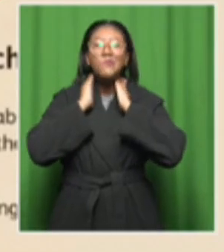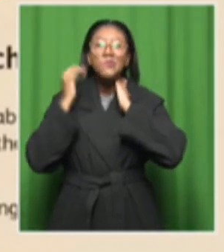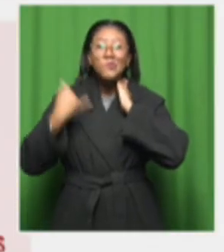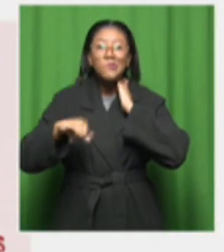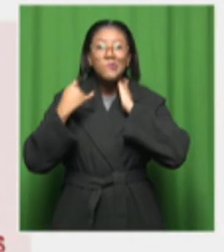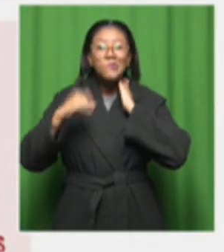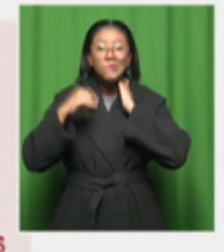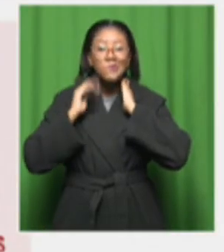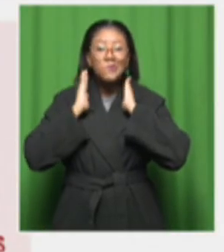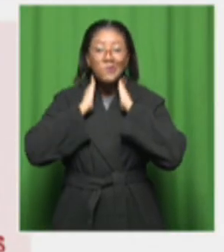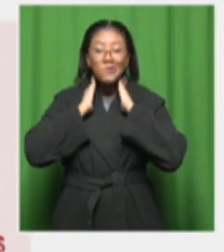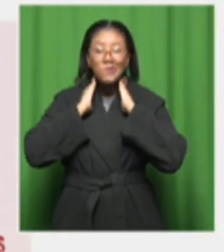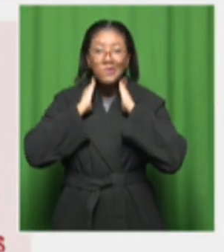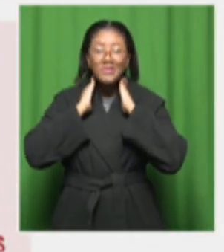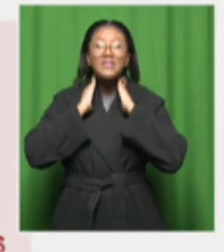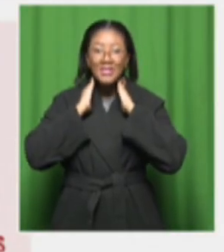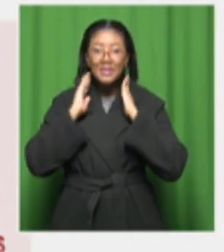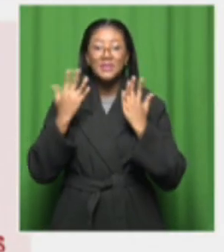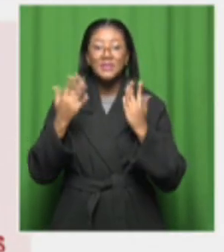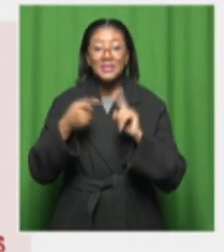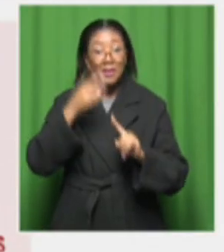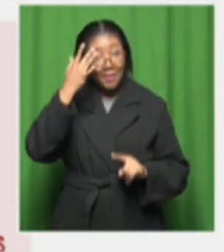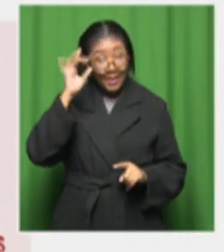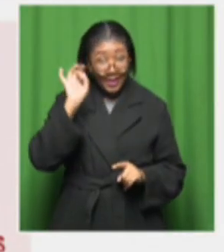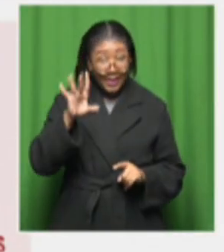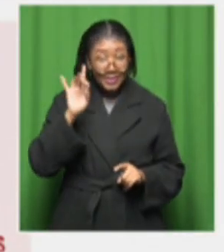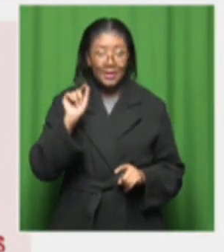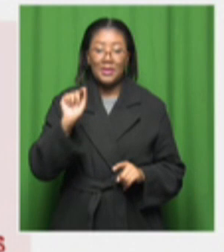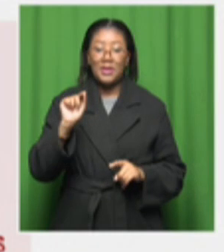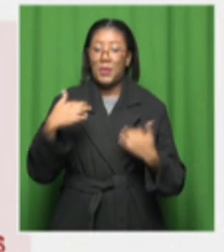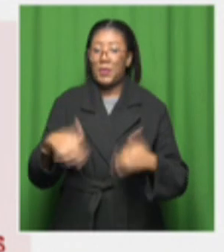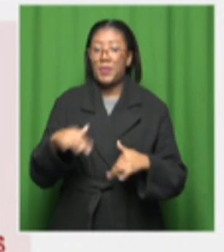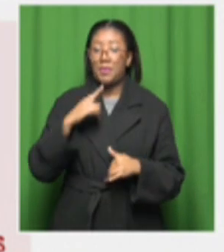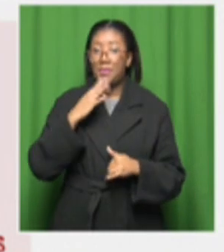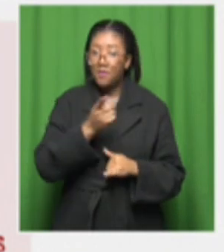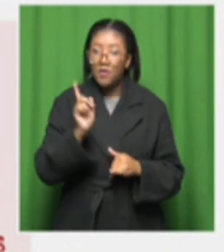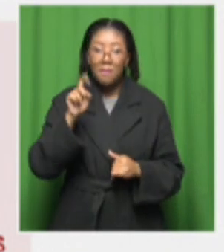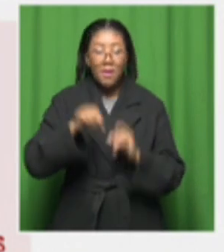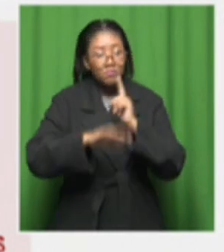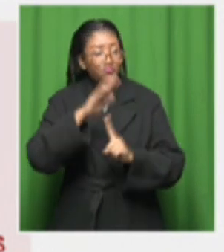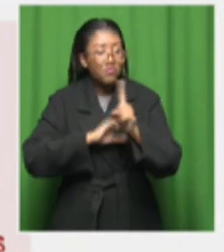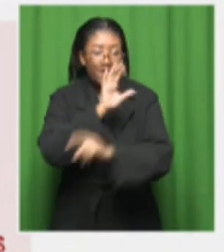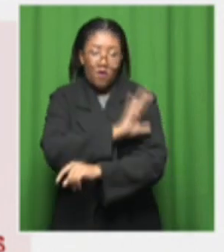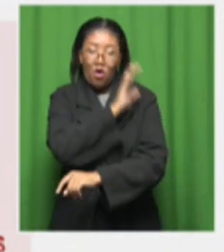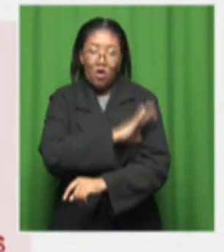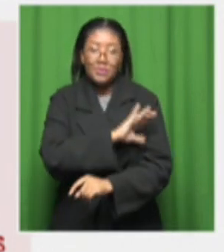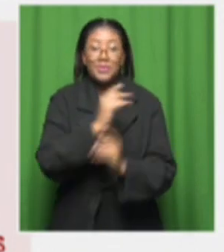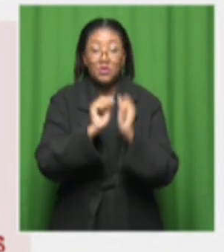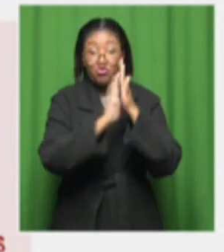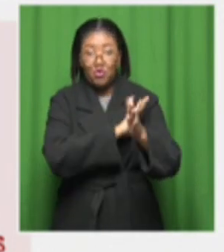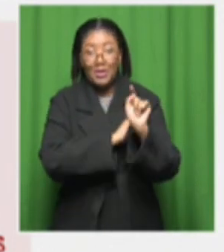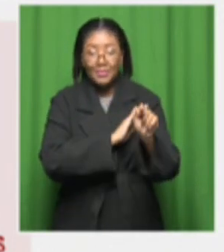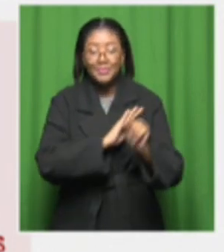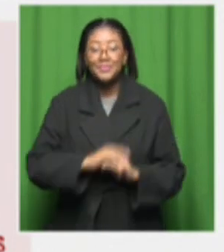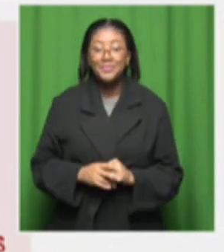so that is a headache that immediately these patients need to go to the hospital. The other one